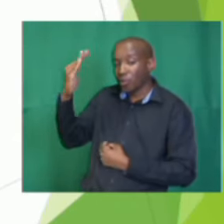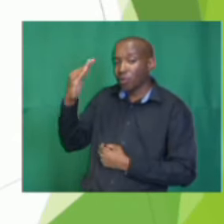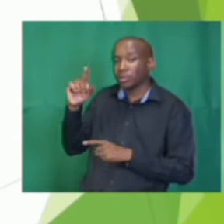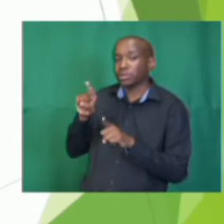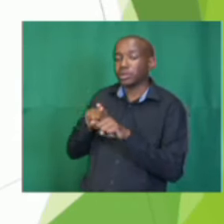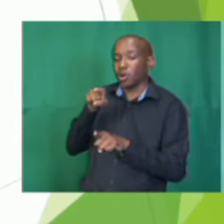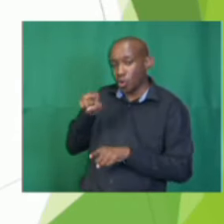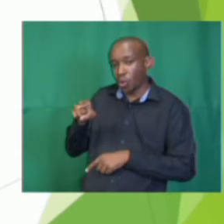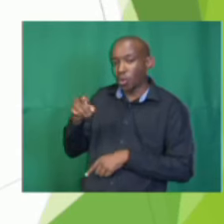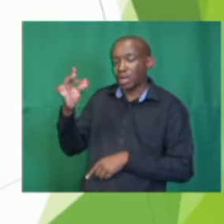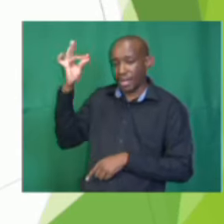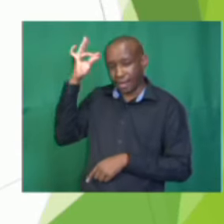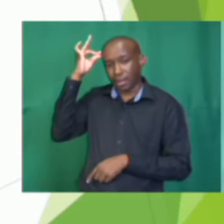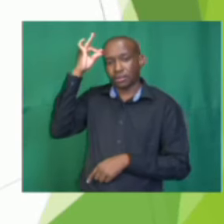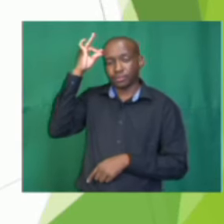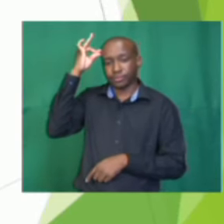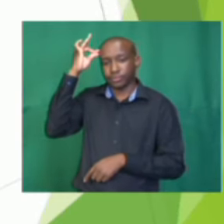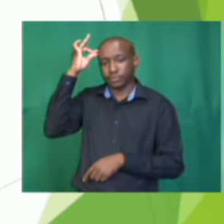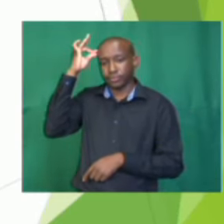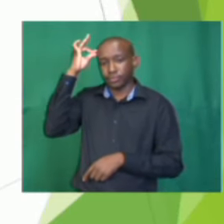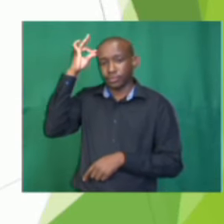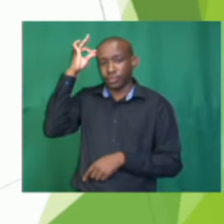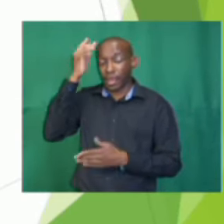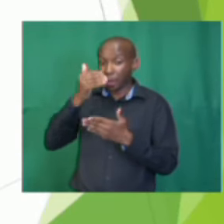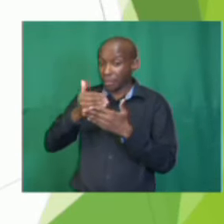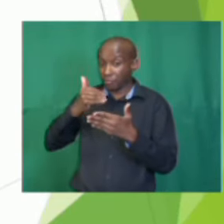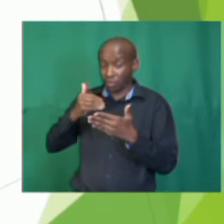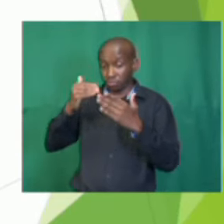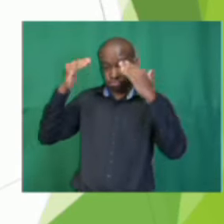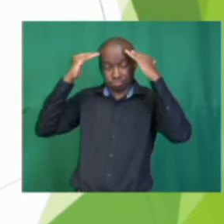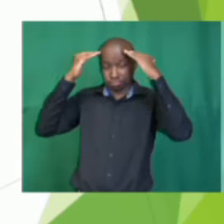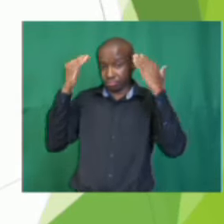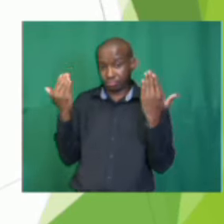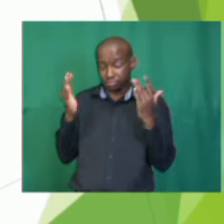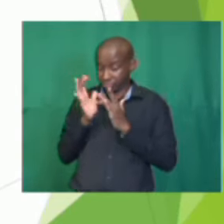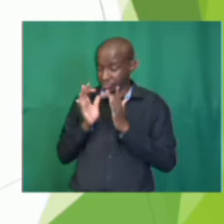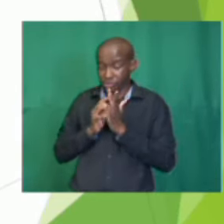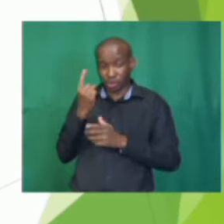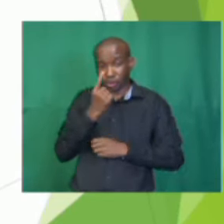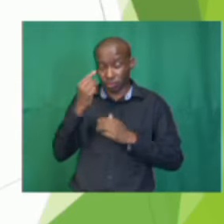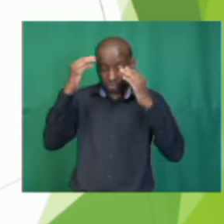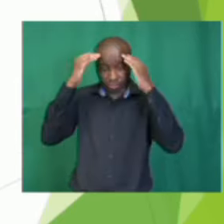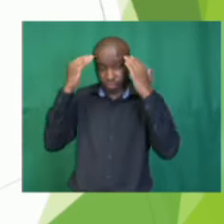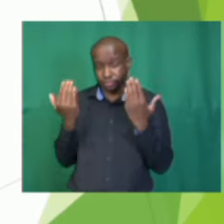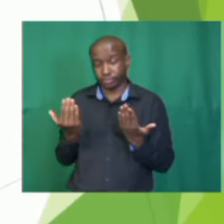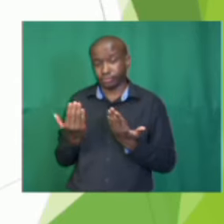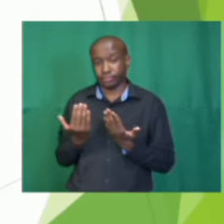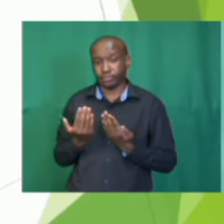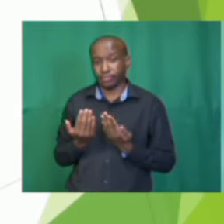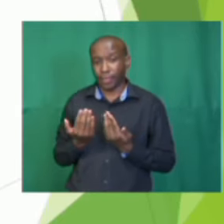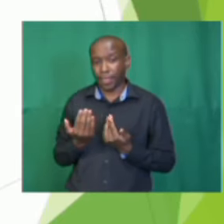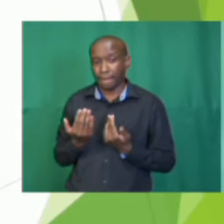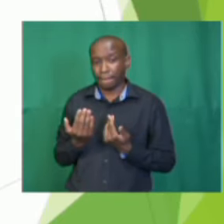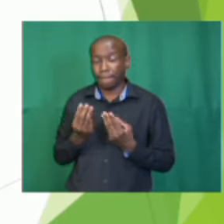king. Before this, it was not known who Jesus Christ is. They